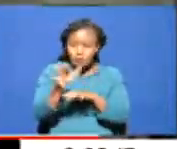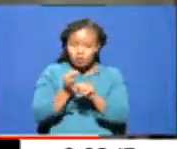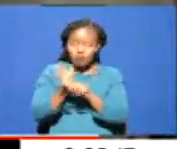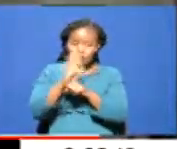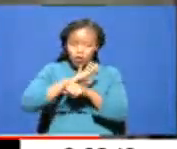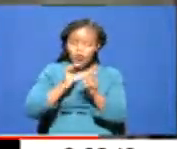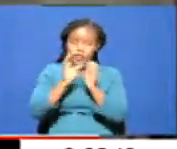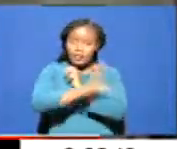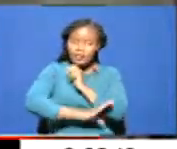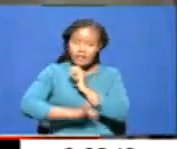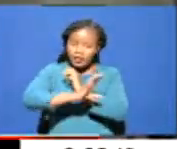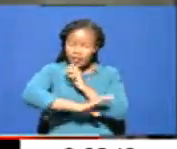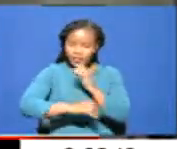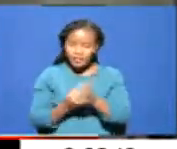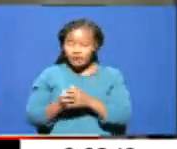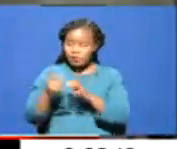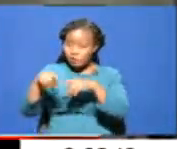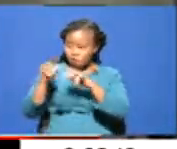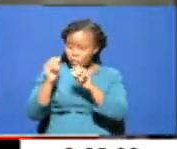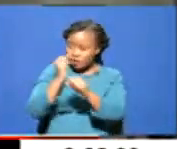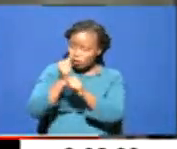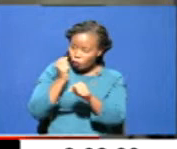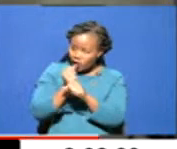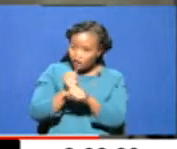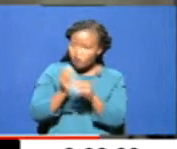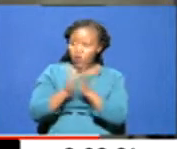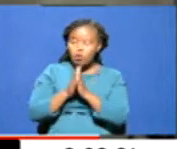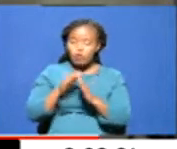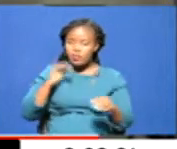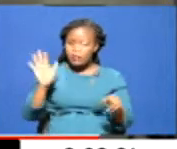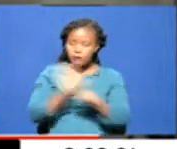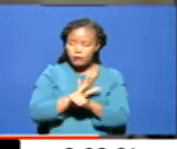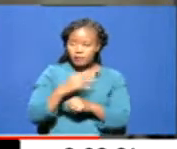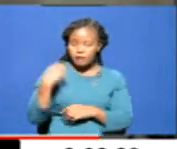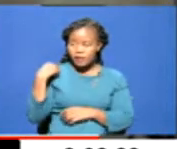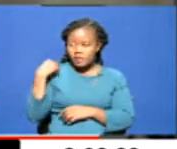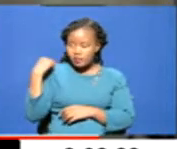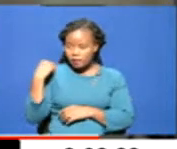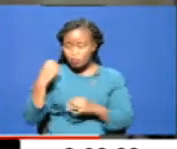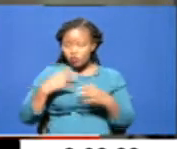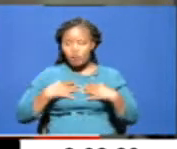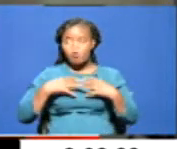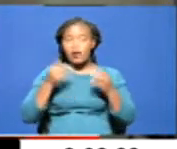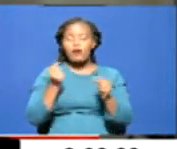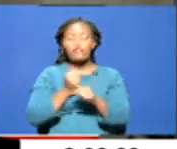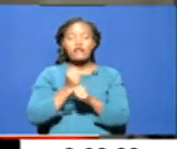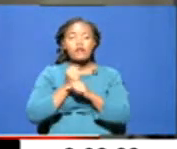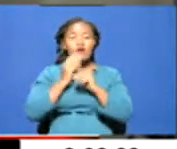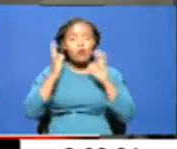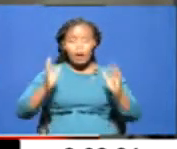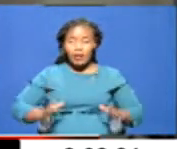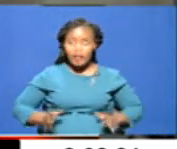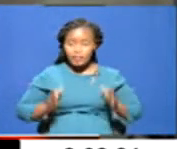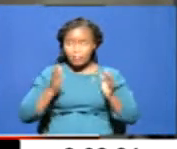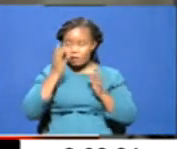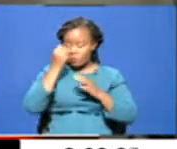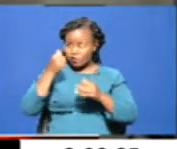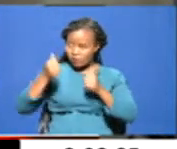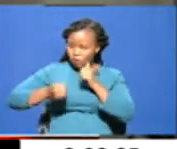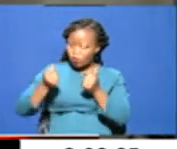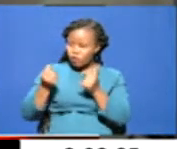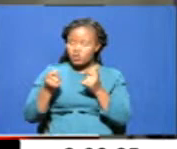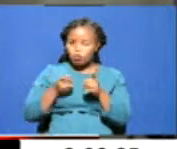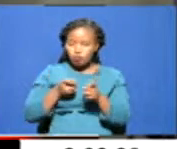Your acts, coupled with the immense sacrifice of our health workers, forestalled what could have been a